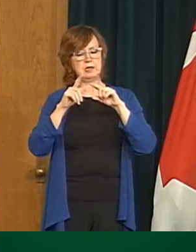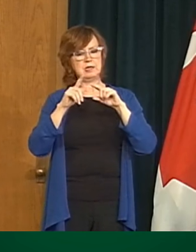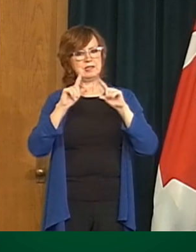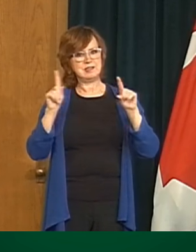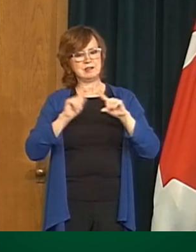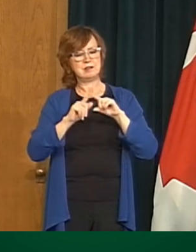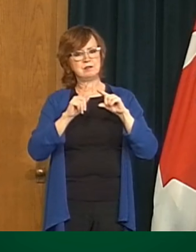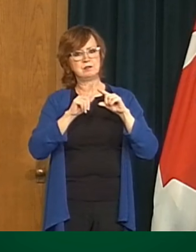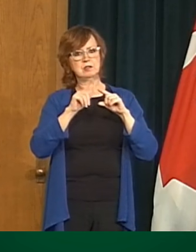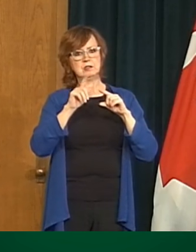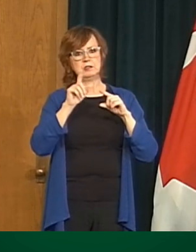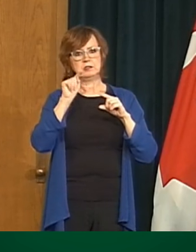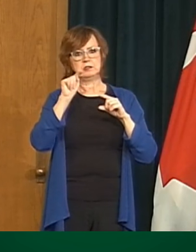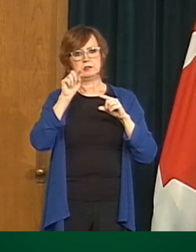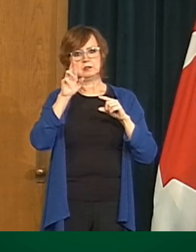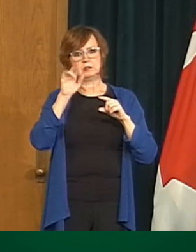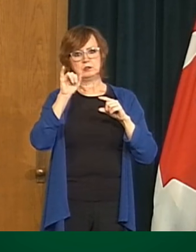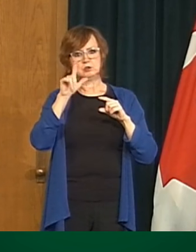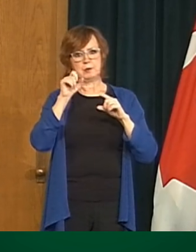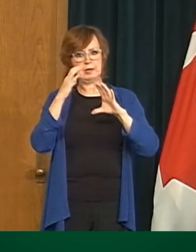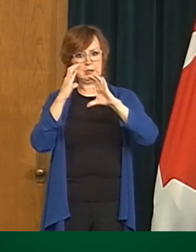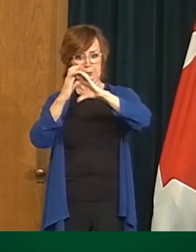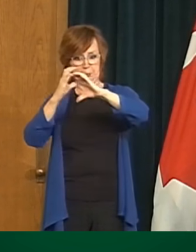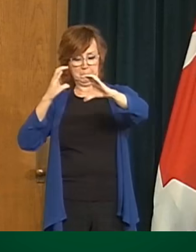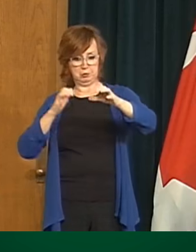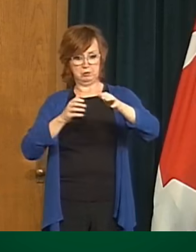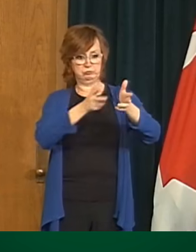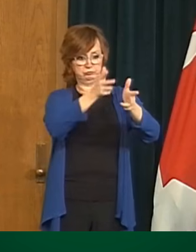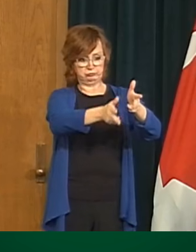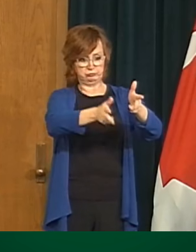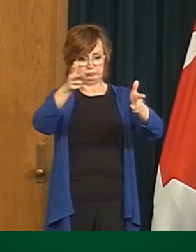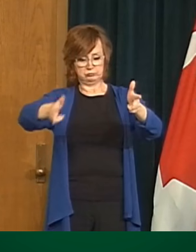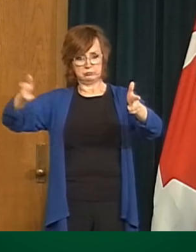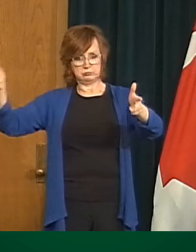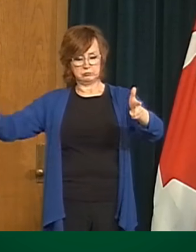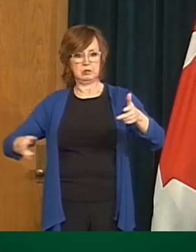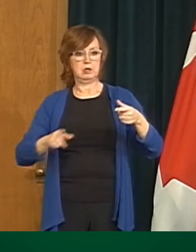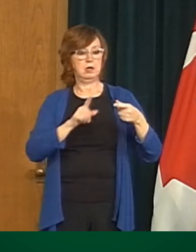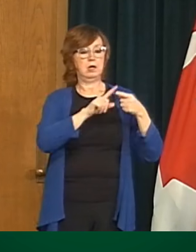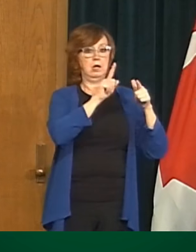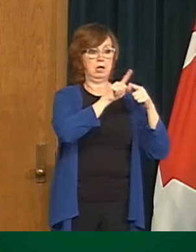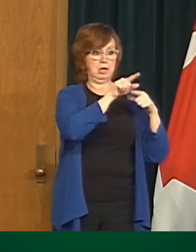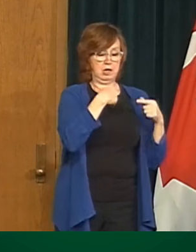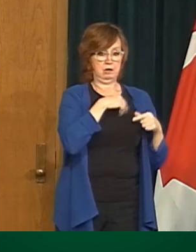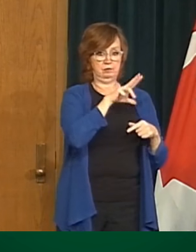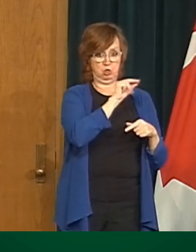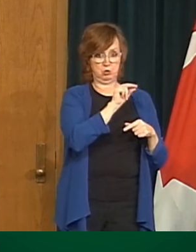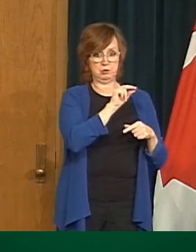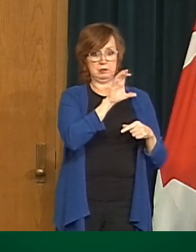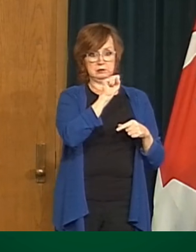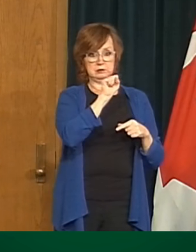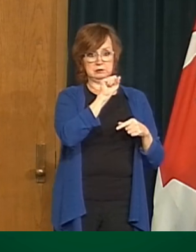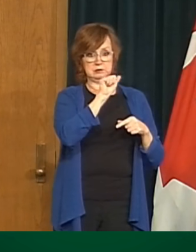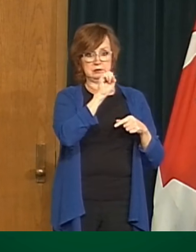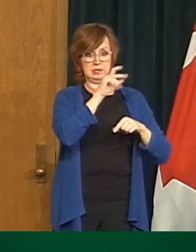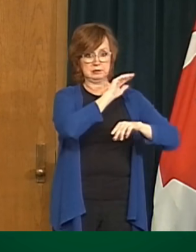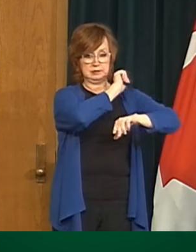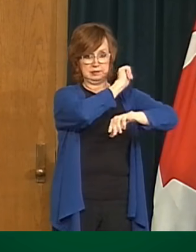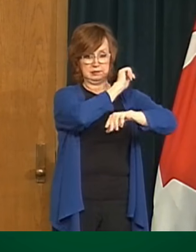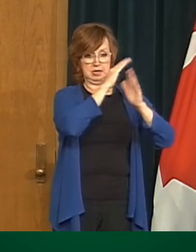addition to about the 30 Sask housing and education housing units that we have in the community for use